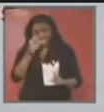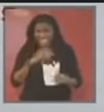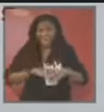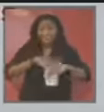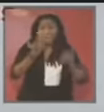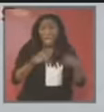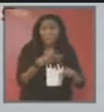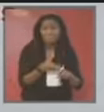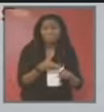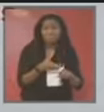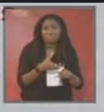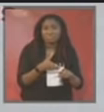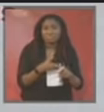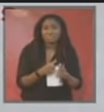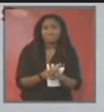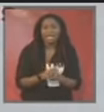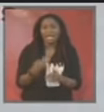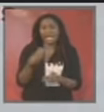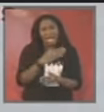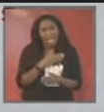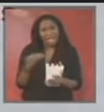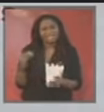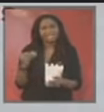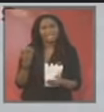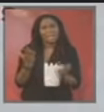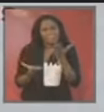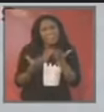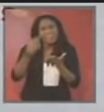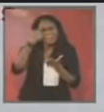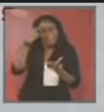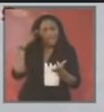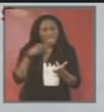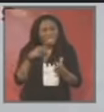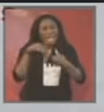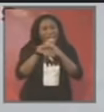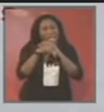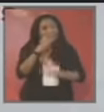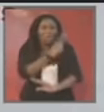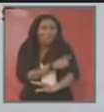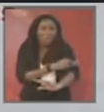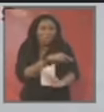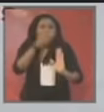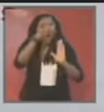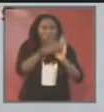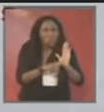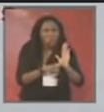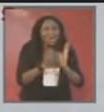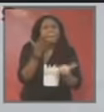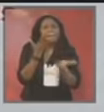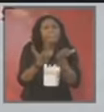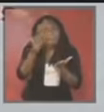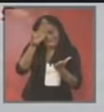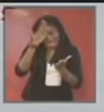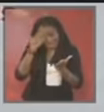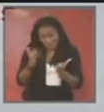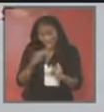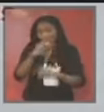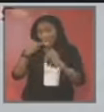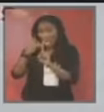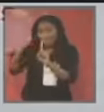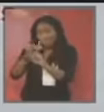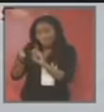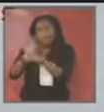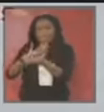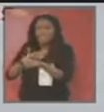disproportion also manifests itself in terms of the outcomes with respect to COVID-19 disease.